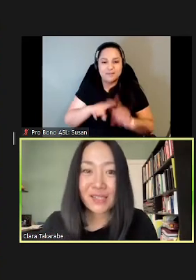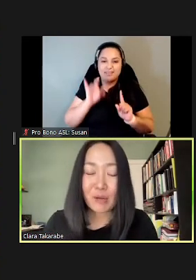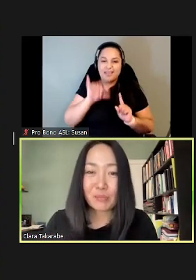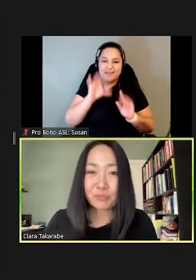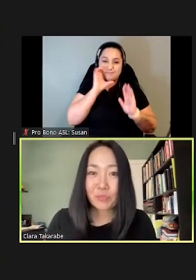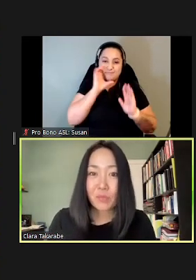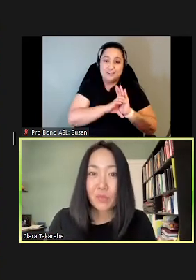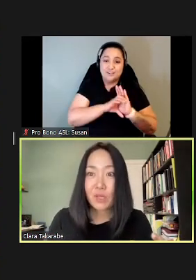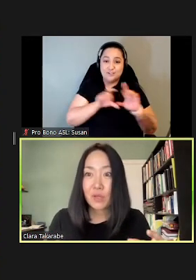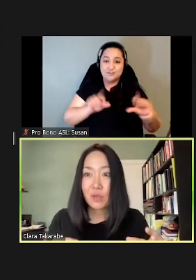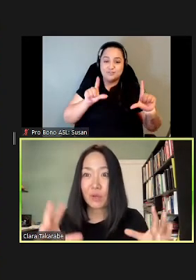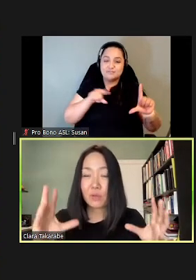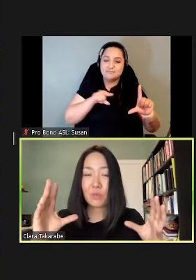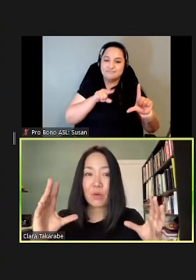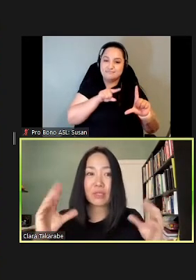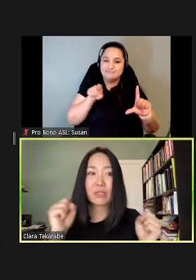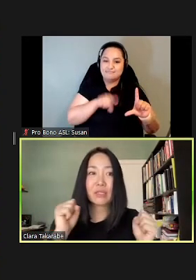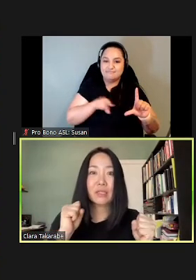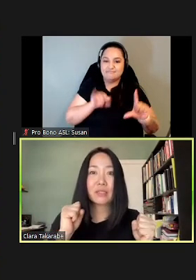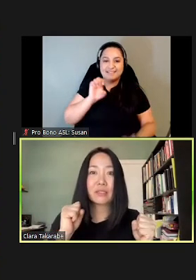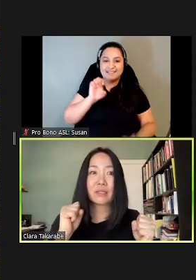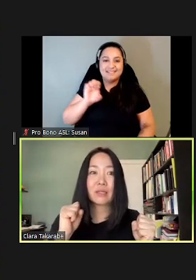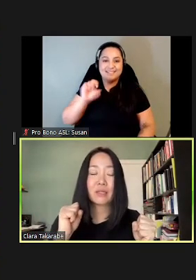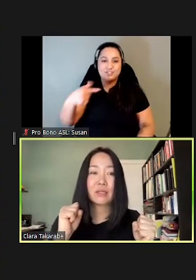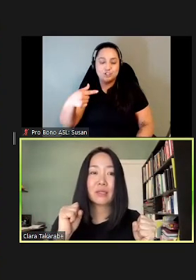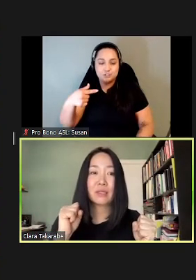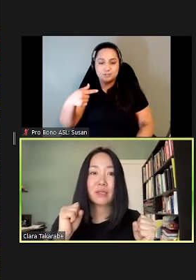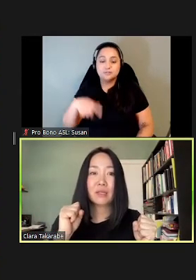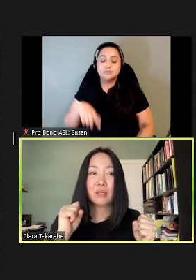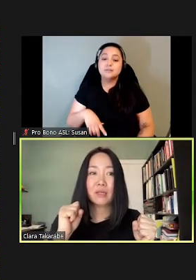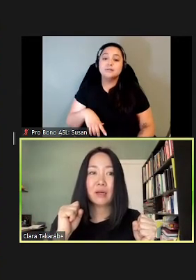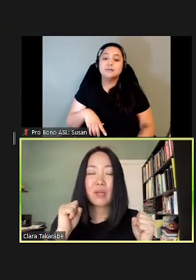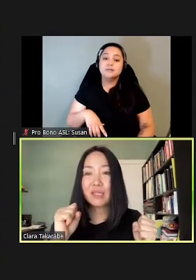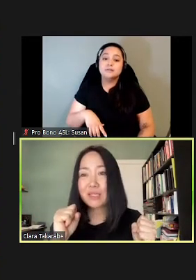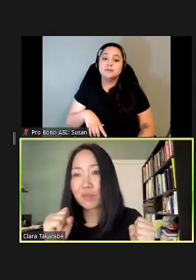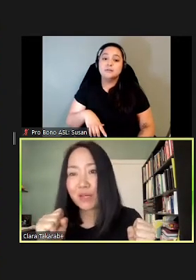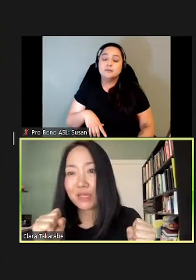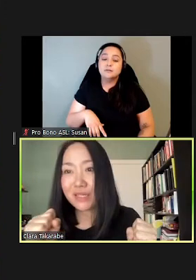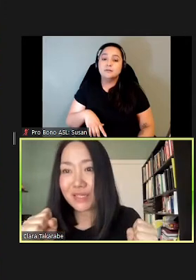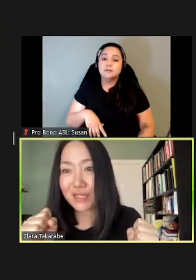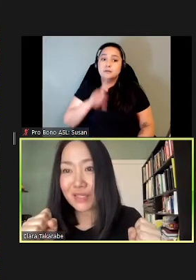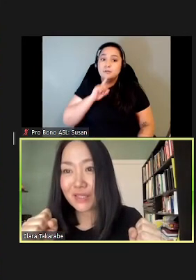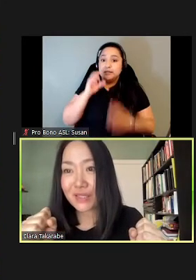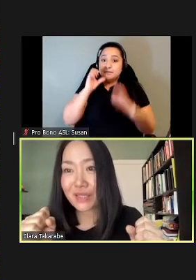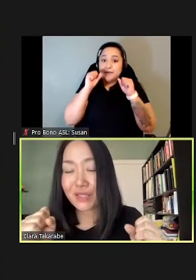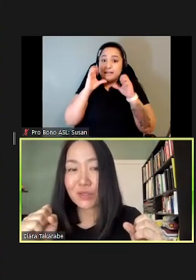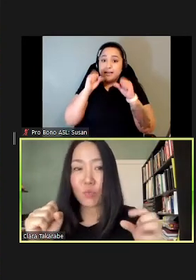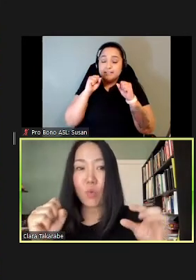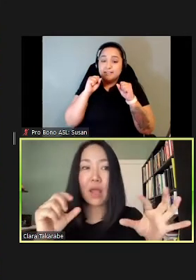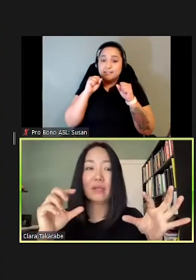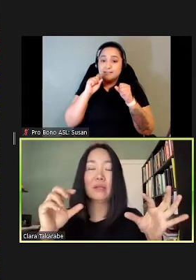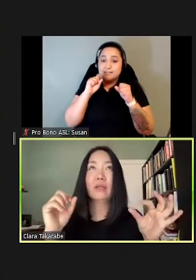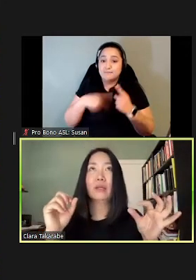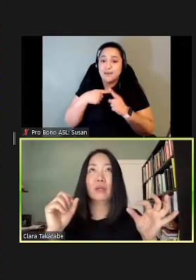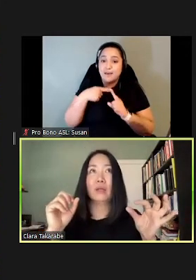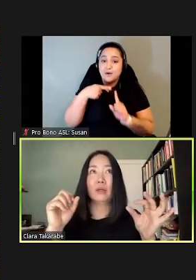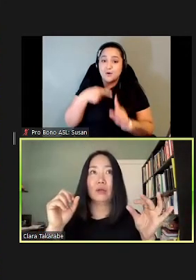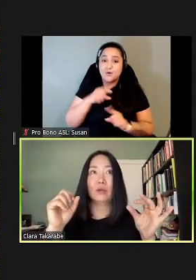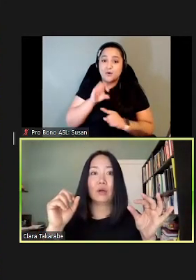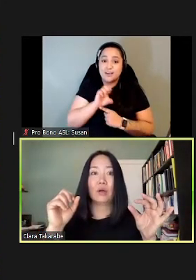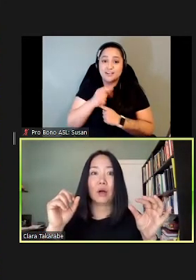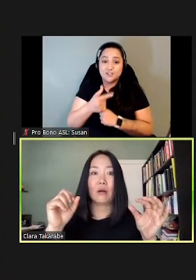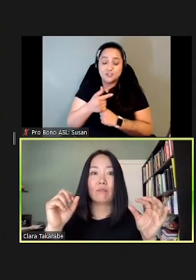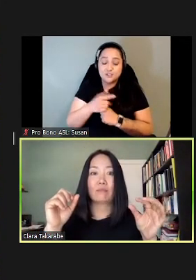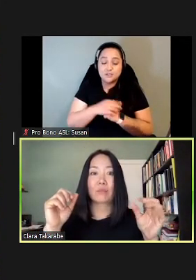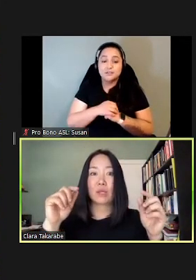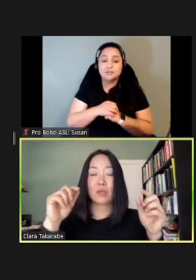And what is amazing about EEGs is when